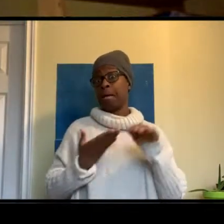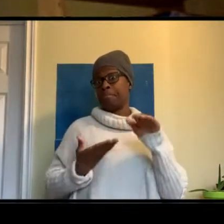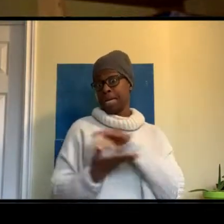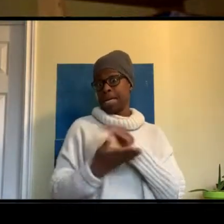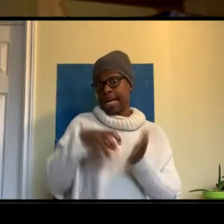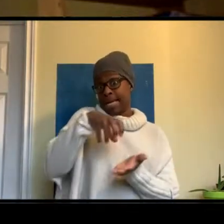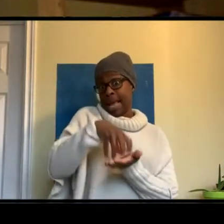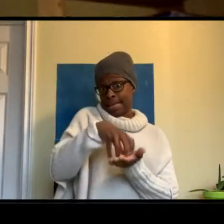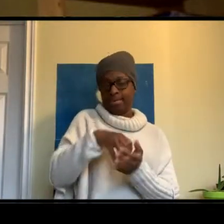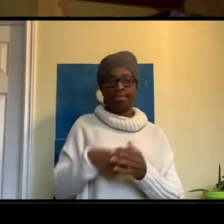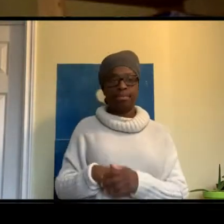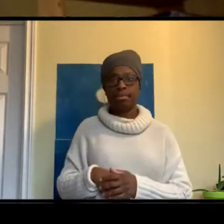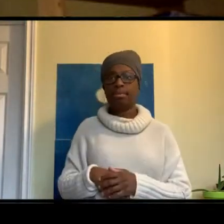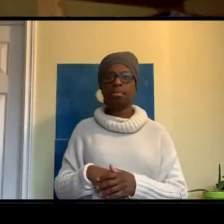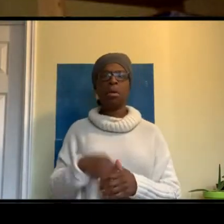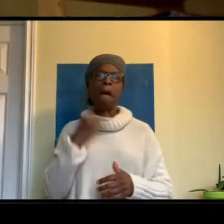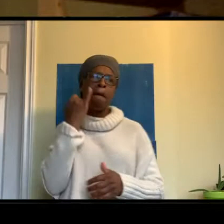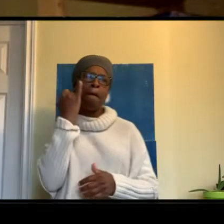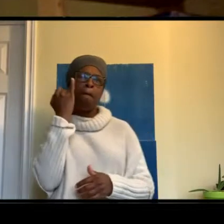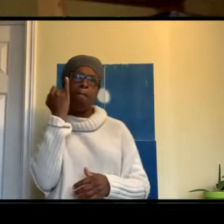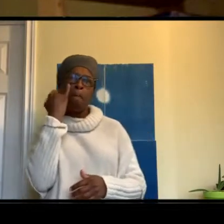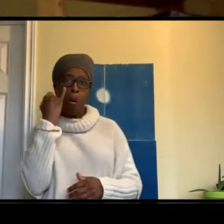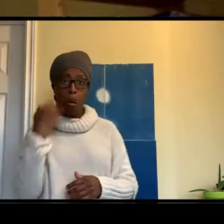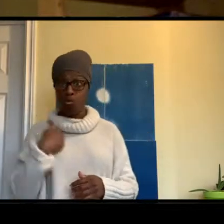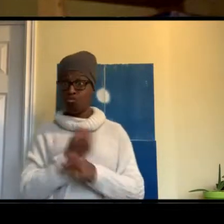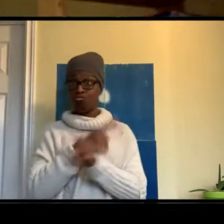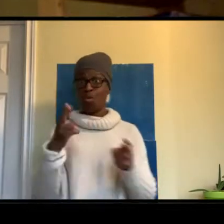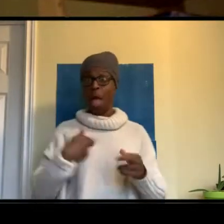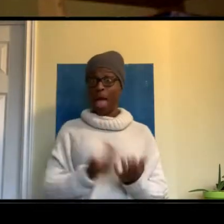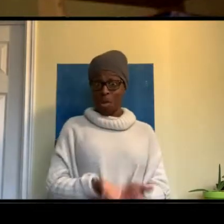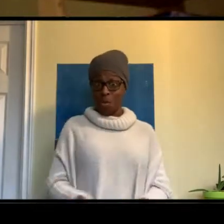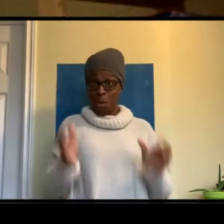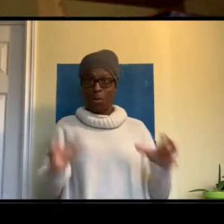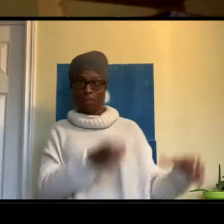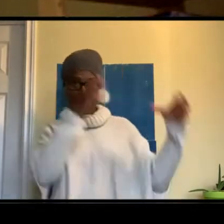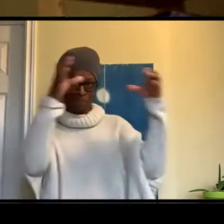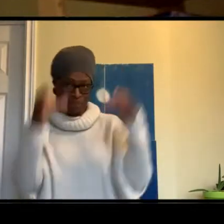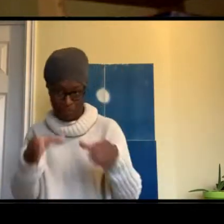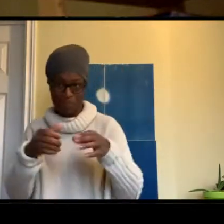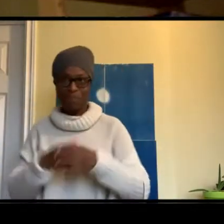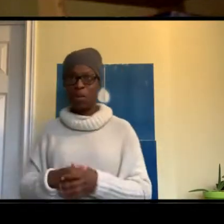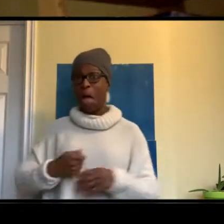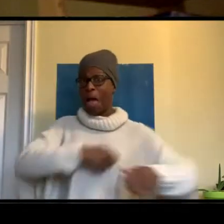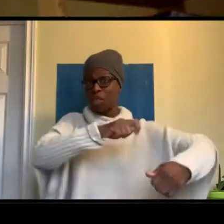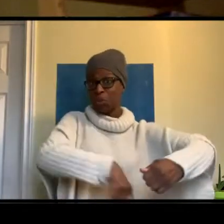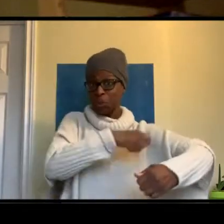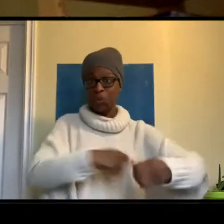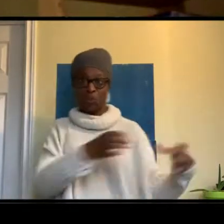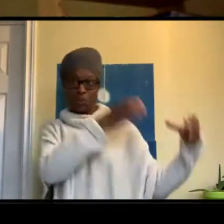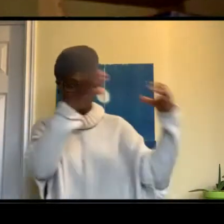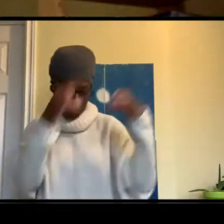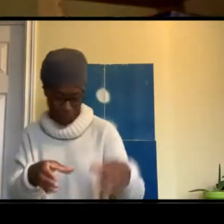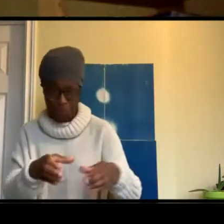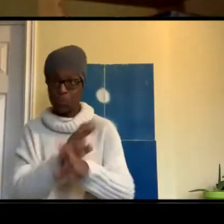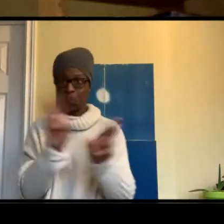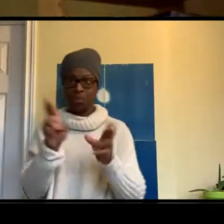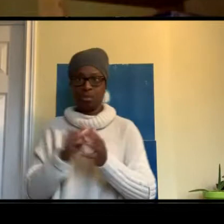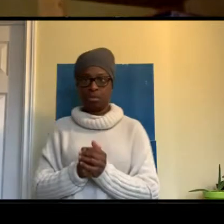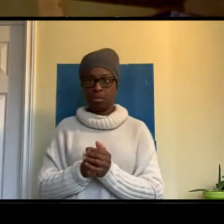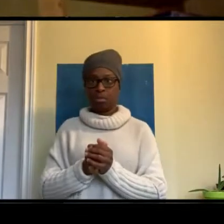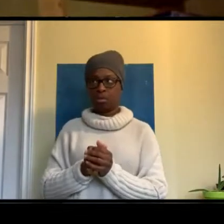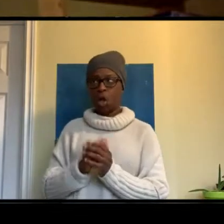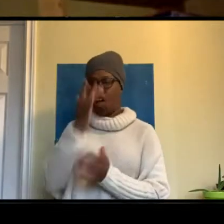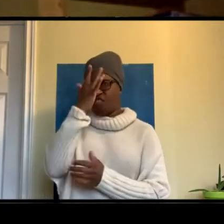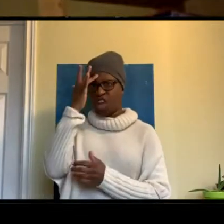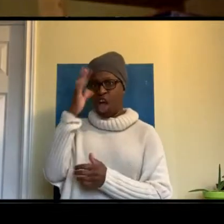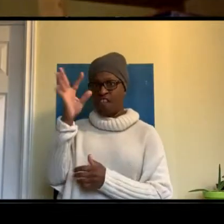this first piece that you promised yourself you're going to get done in this week, and then in the second week you're going to try to get this thing done.